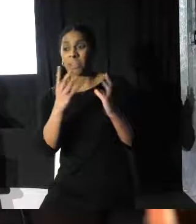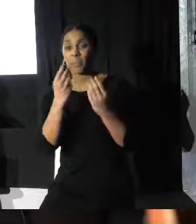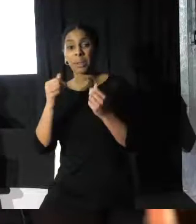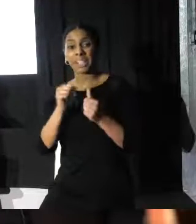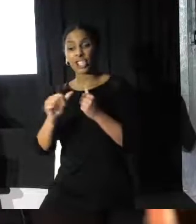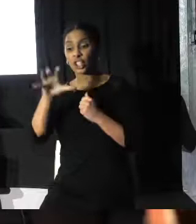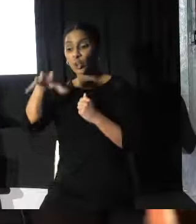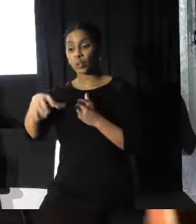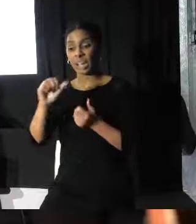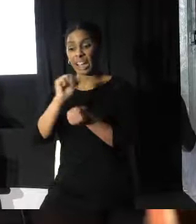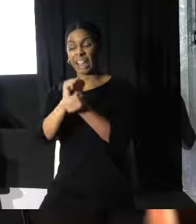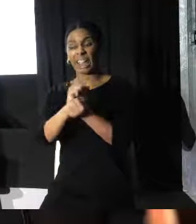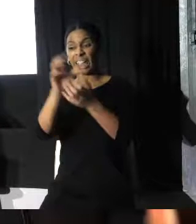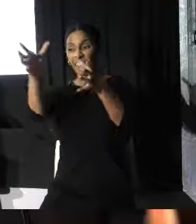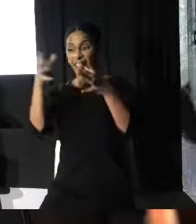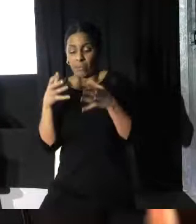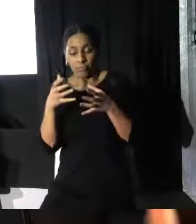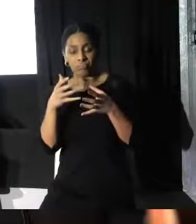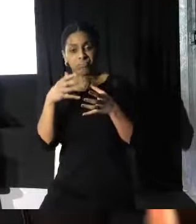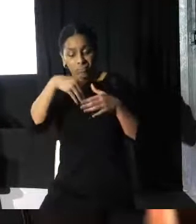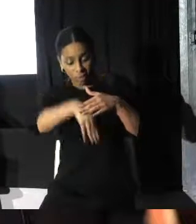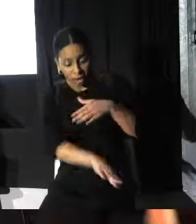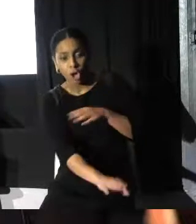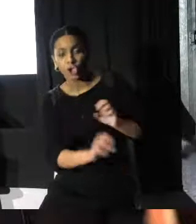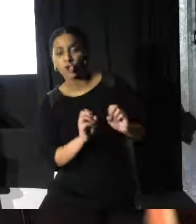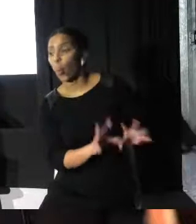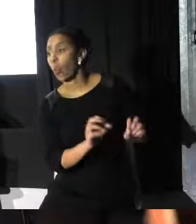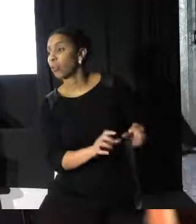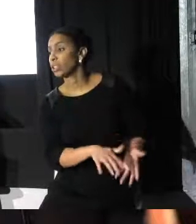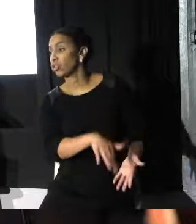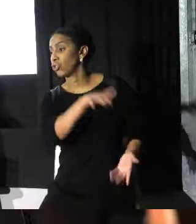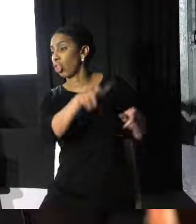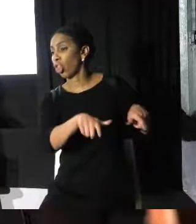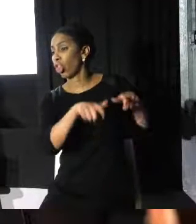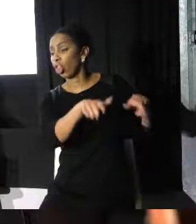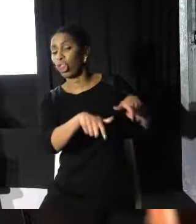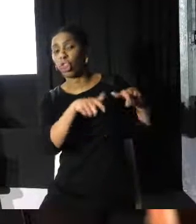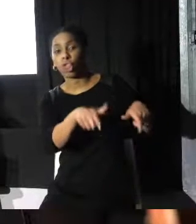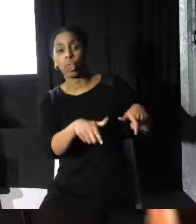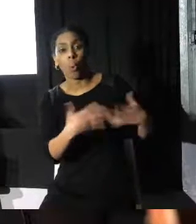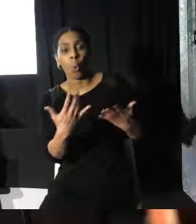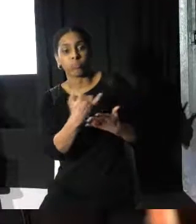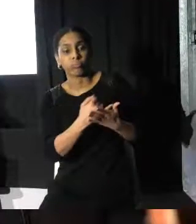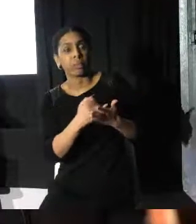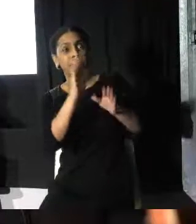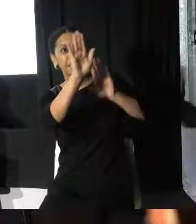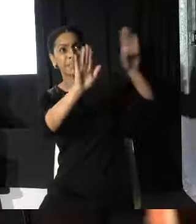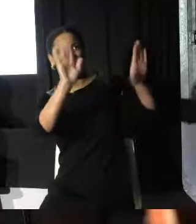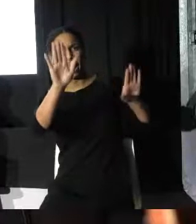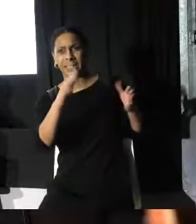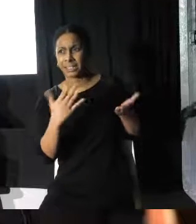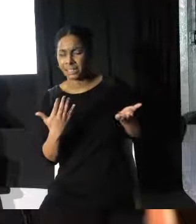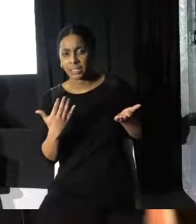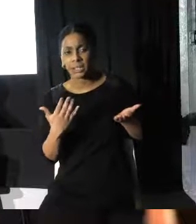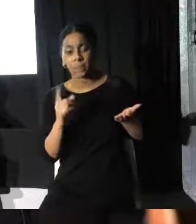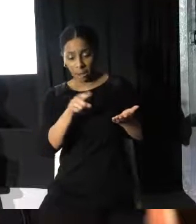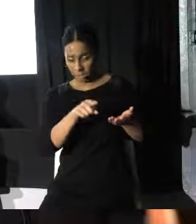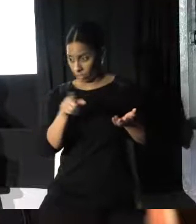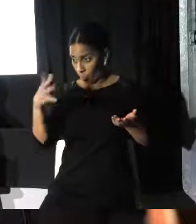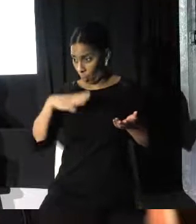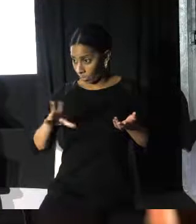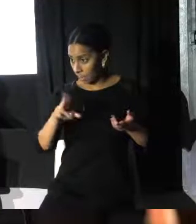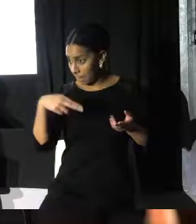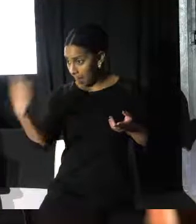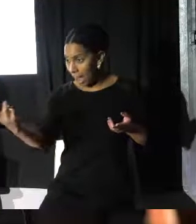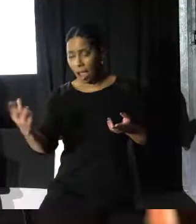or are rather badly displayed, that need not be a loss. It can be a positive, a gain for the